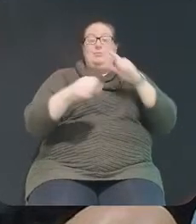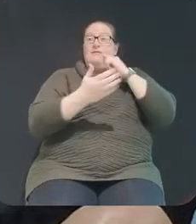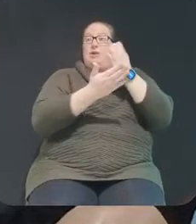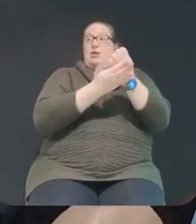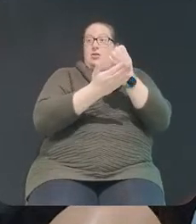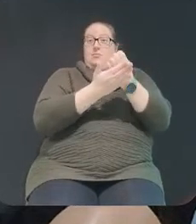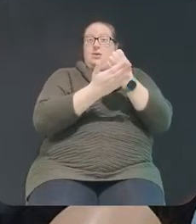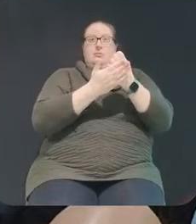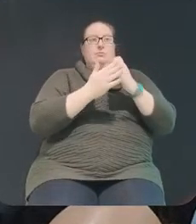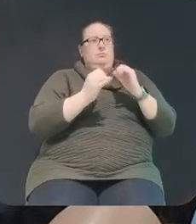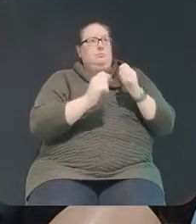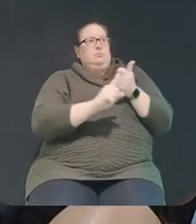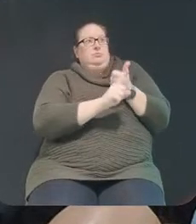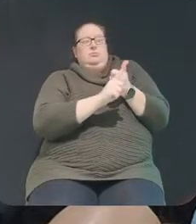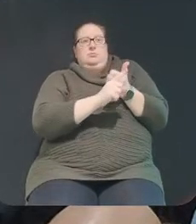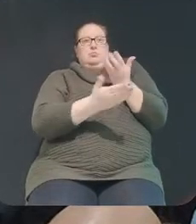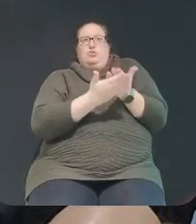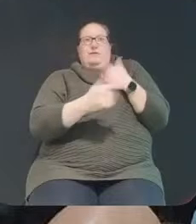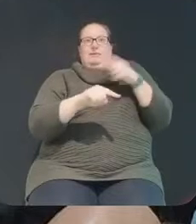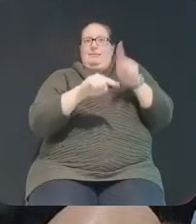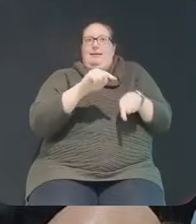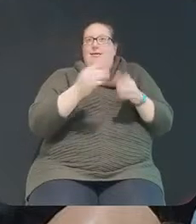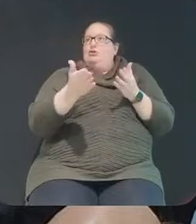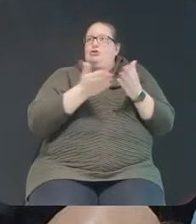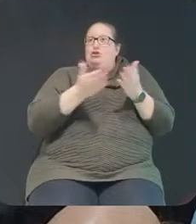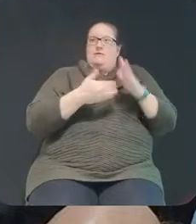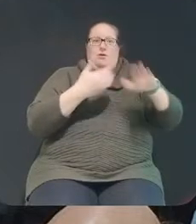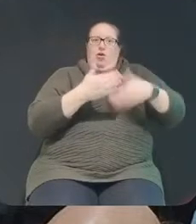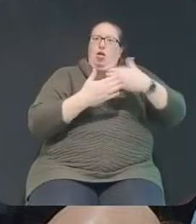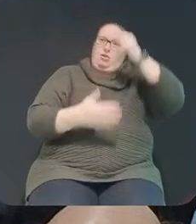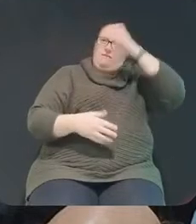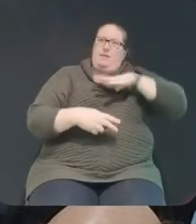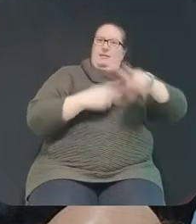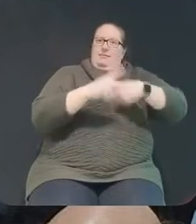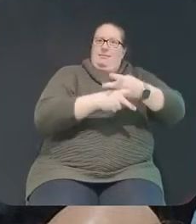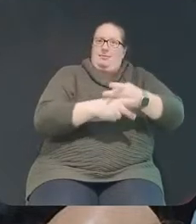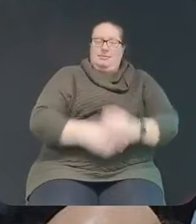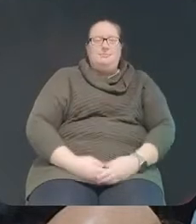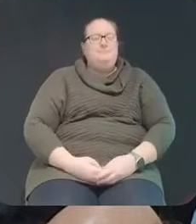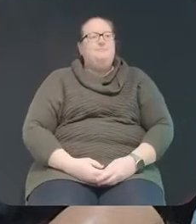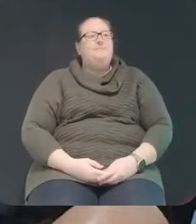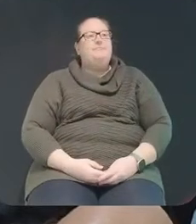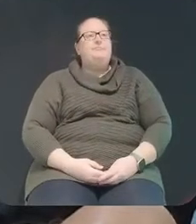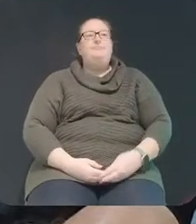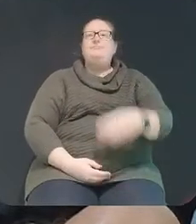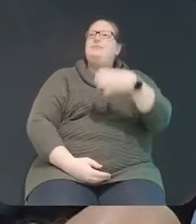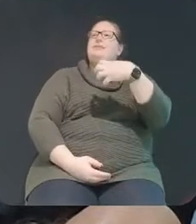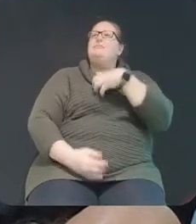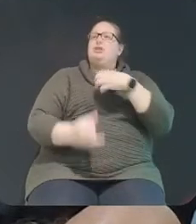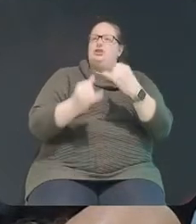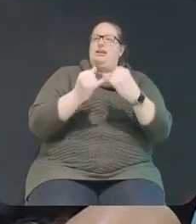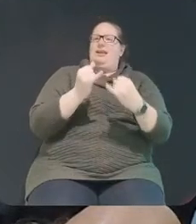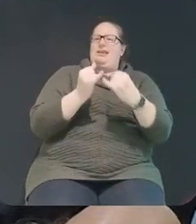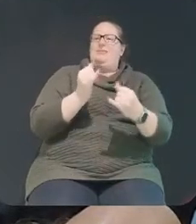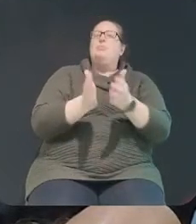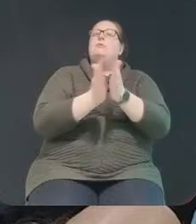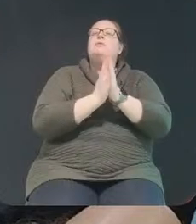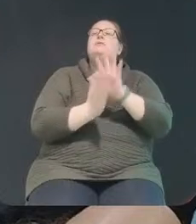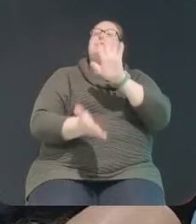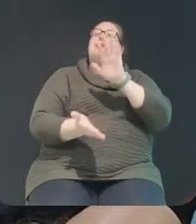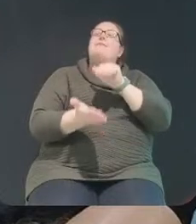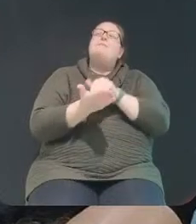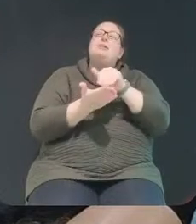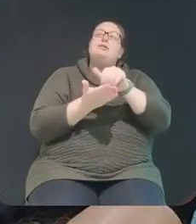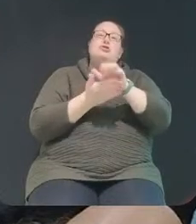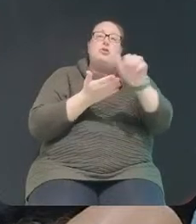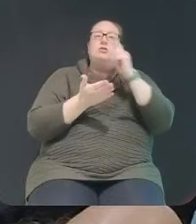has proven itself unable to serve the interests of mankind." The petition ended by requesting $5 million for the immediate